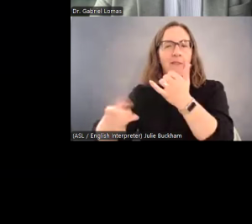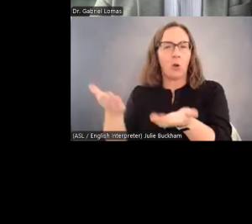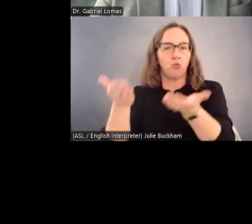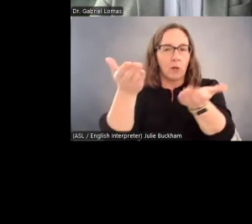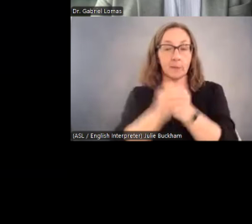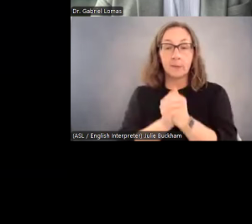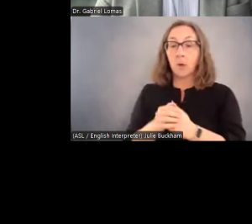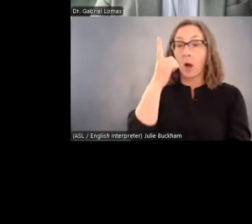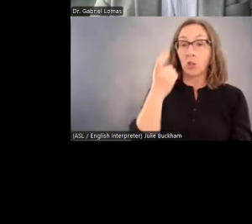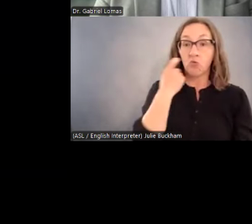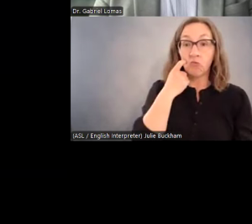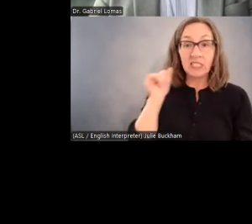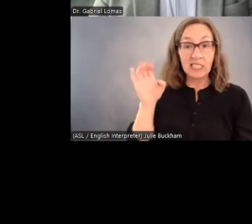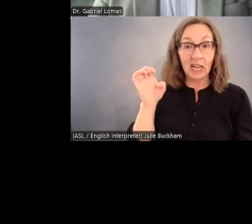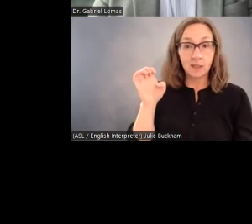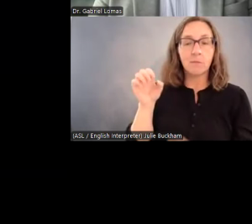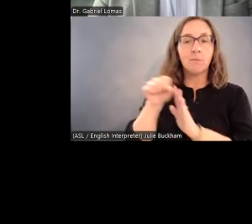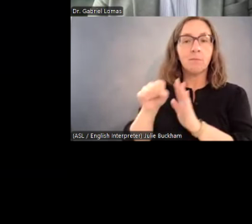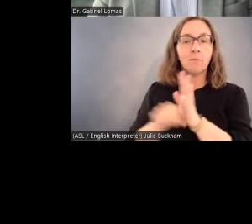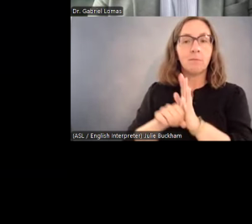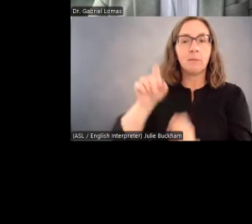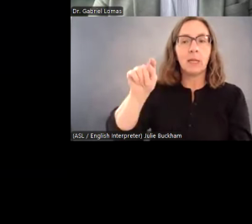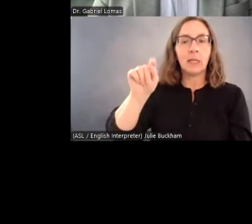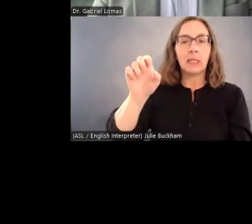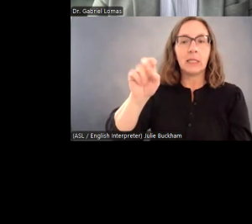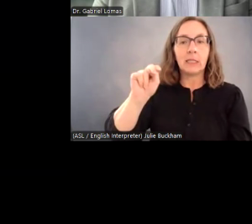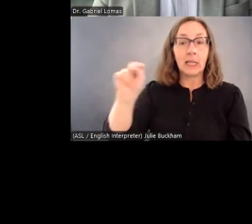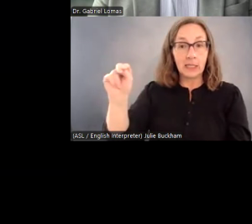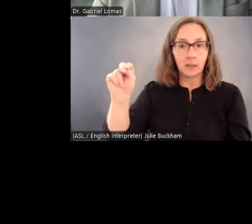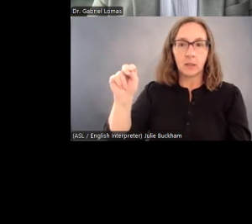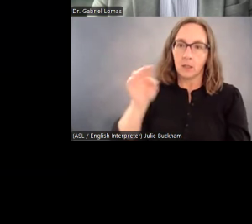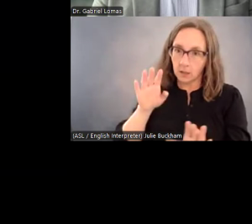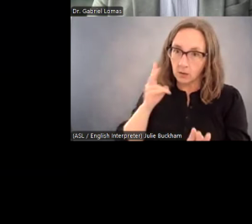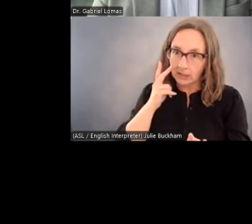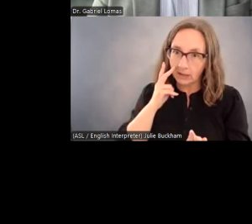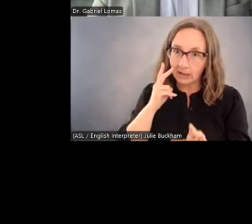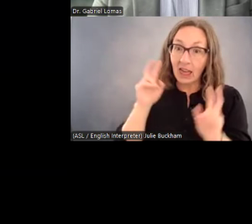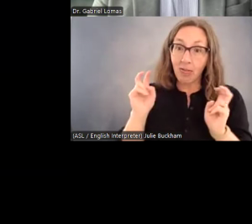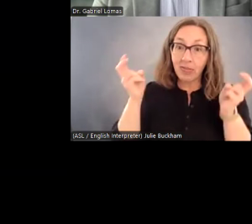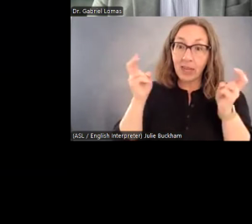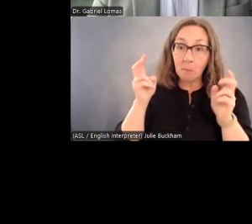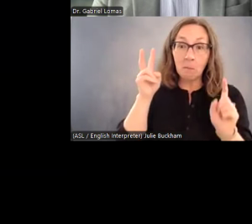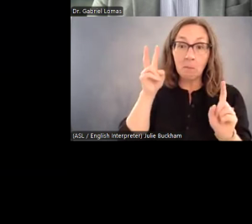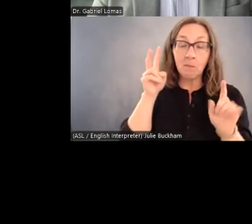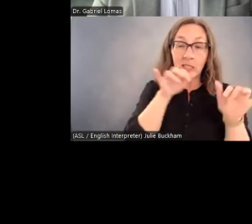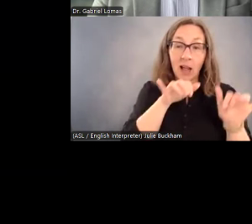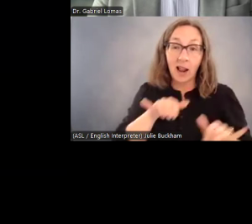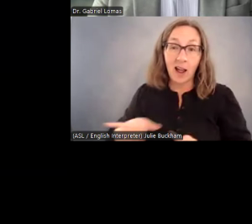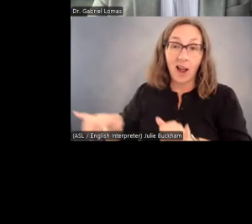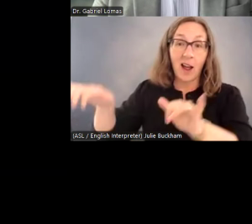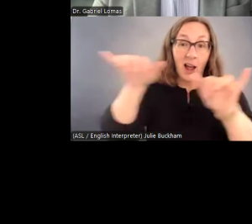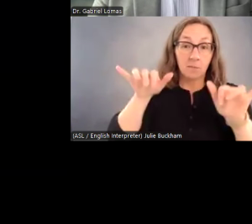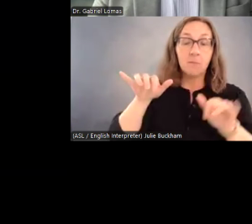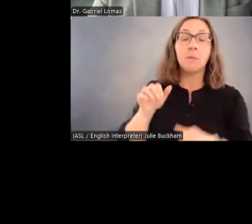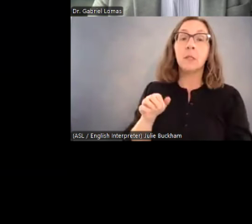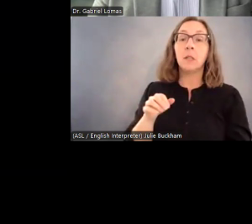with one in Tennessee. Now, you'll see there's similar themes with all of these cases. Basically, a result of this is that